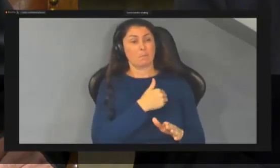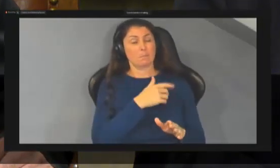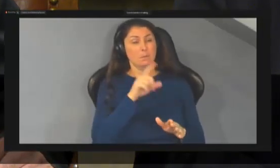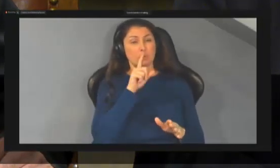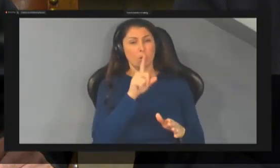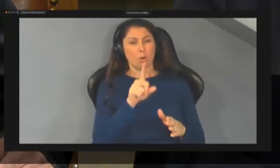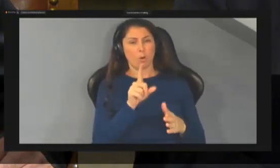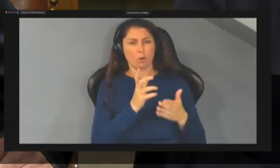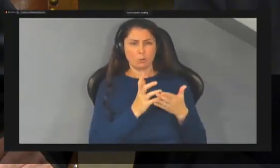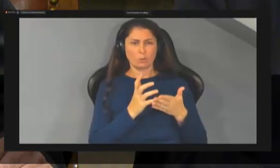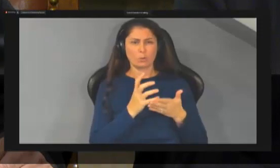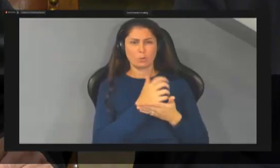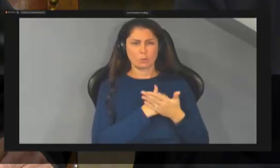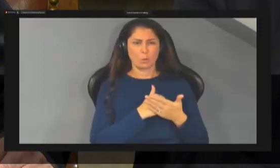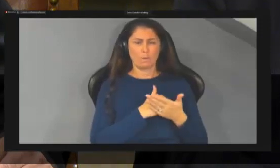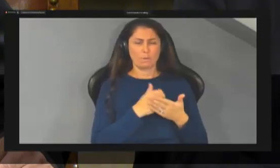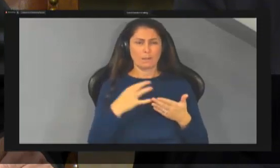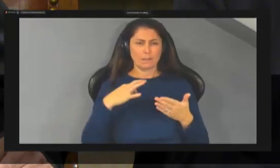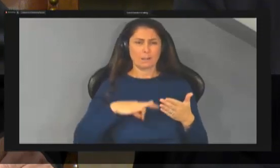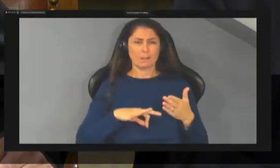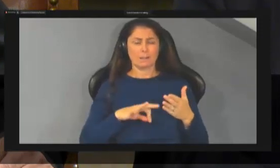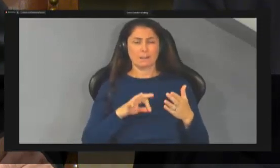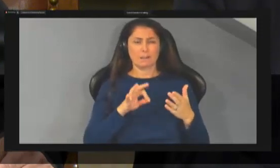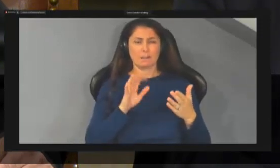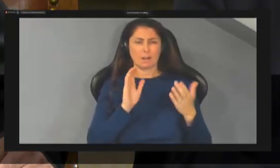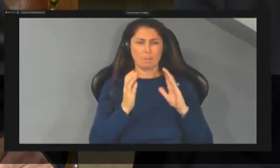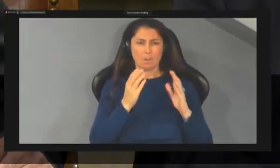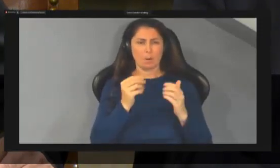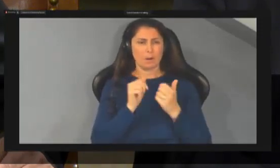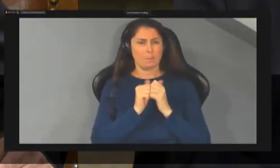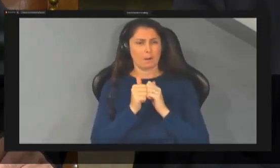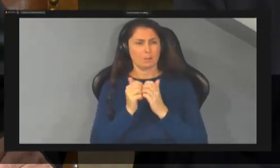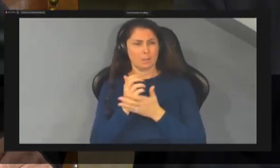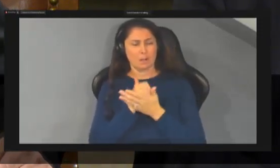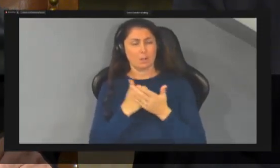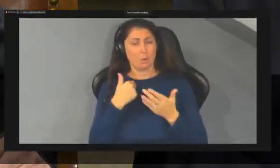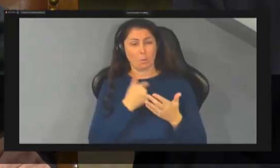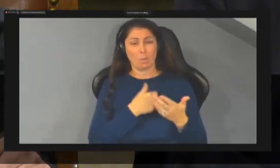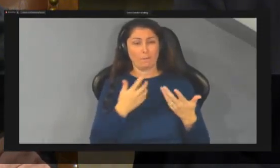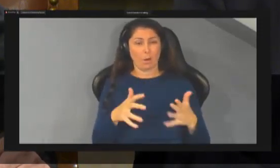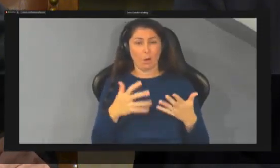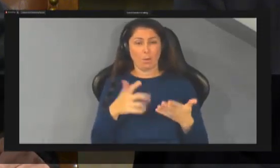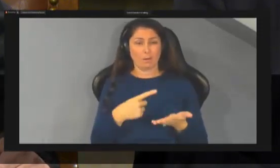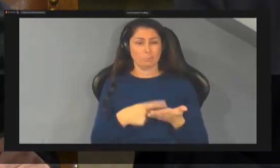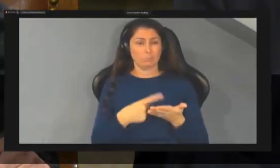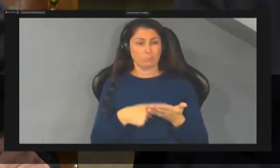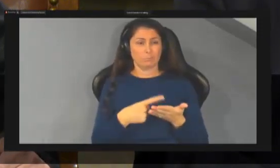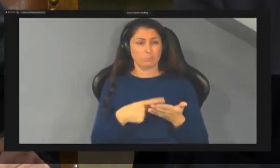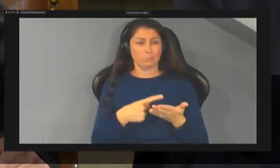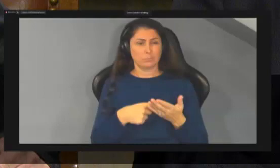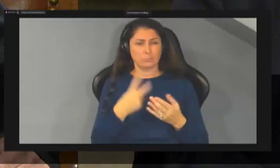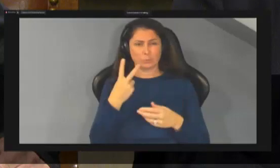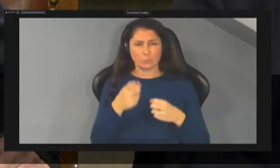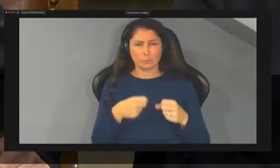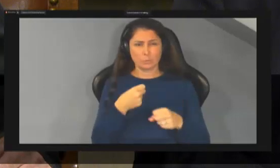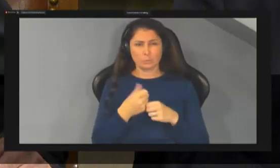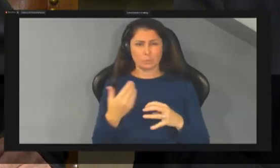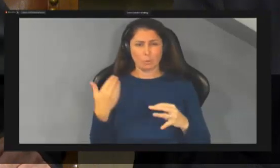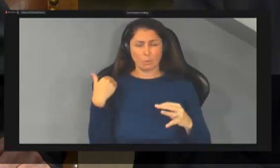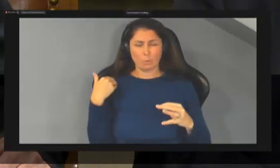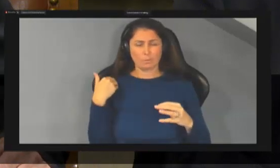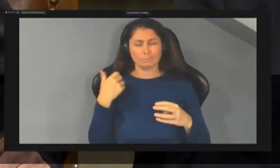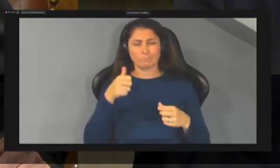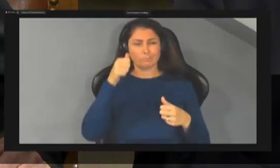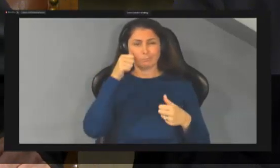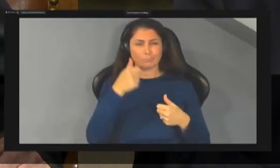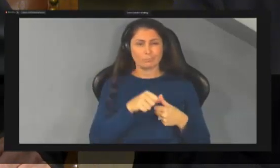of comparable and competitive salaries. So we went down this road, forgive me, was it 2 years ago? I can't remember